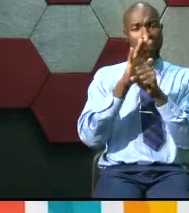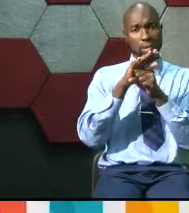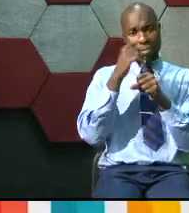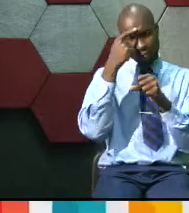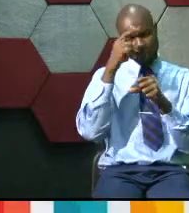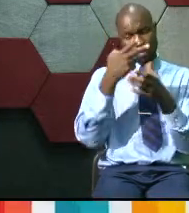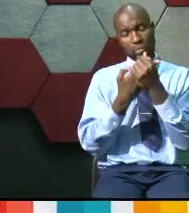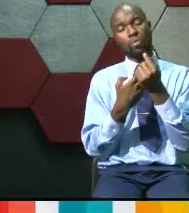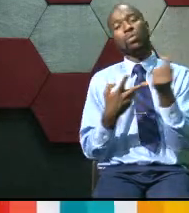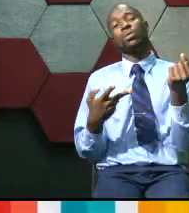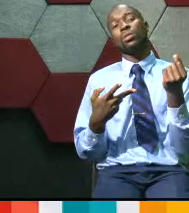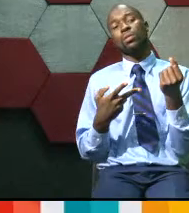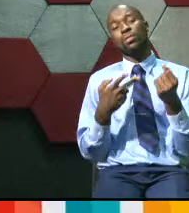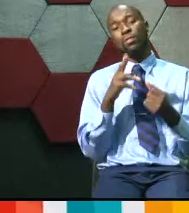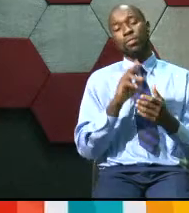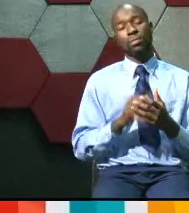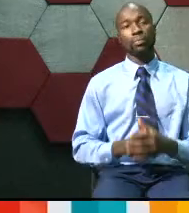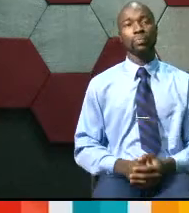Anurita.